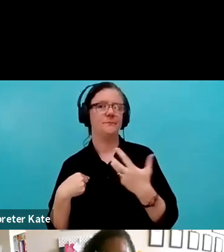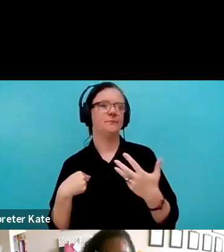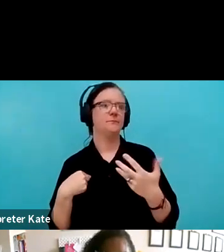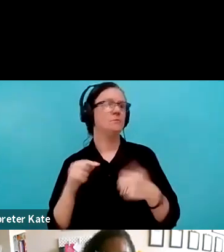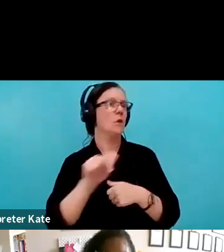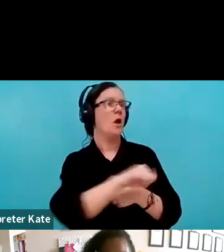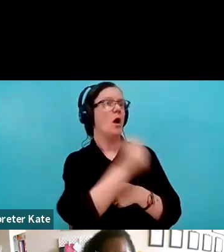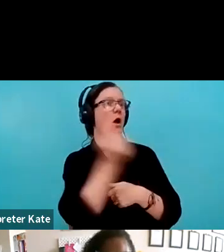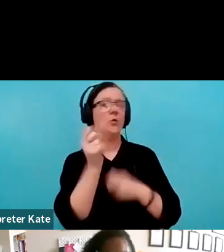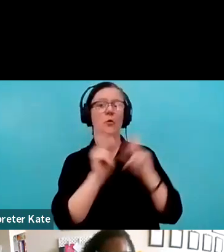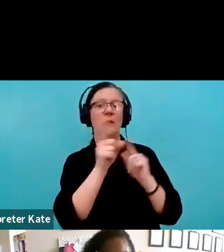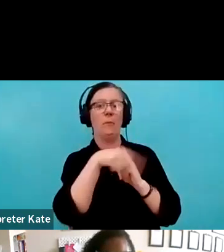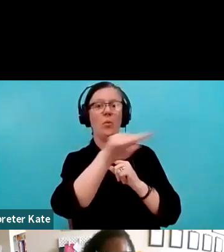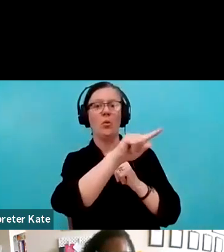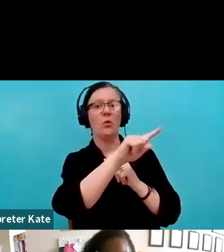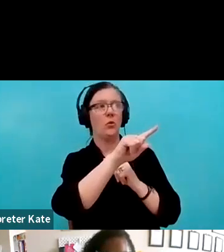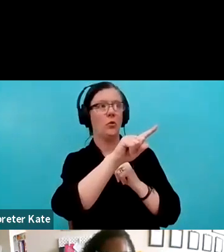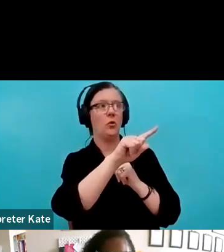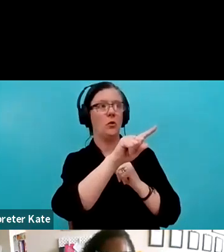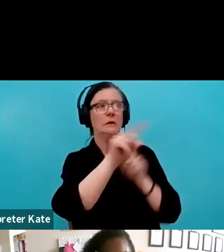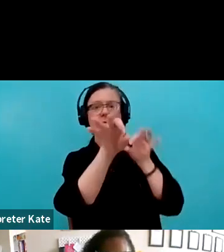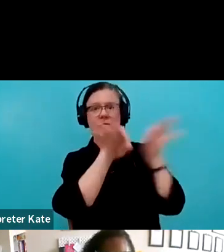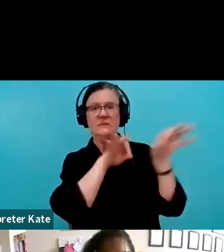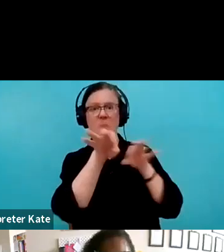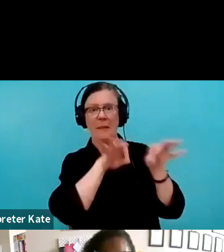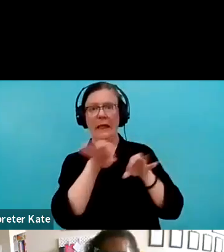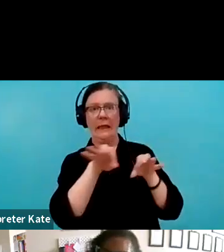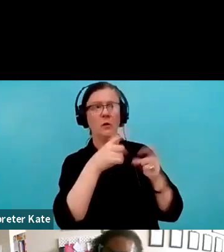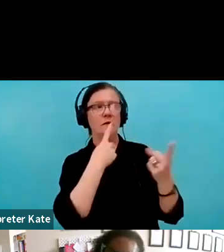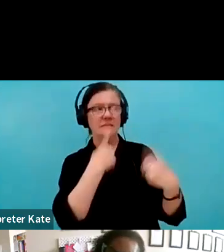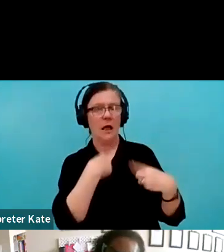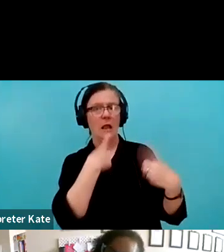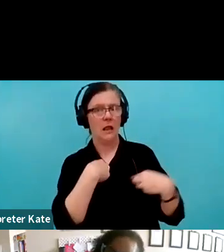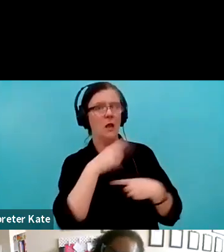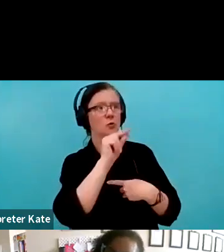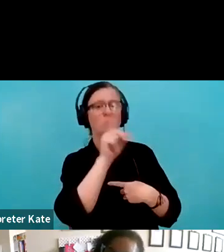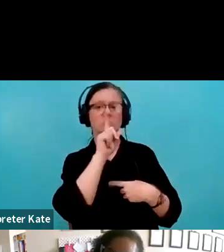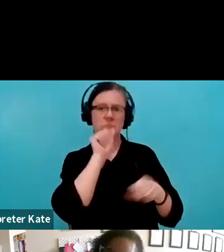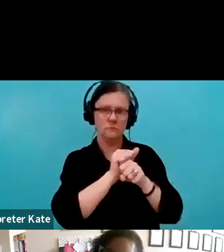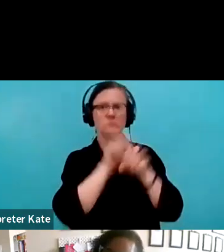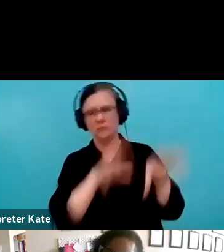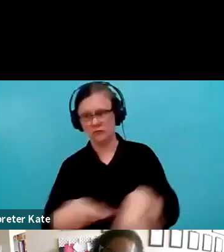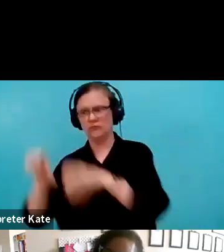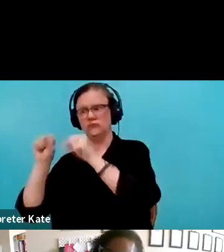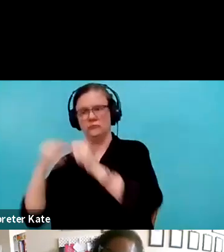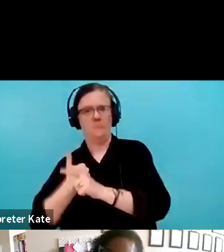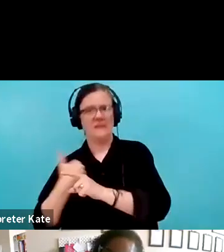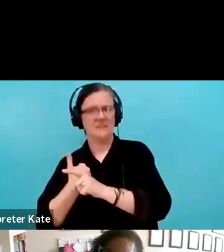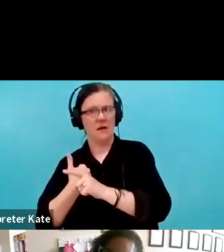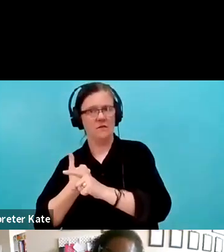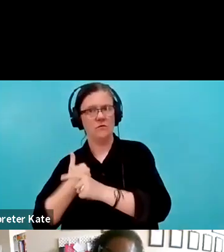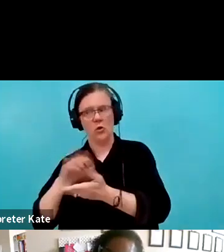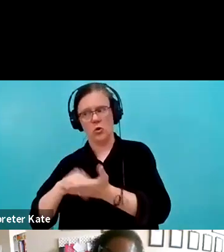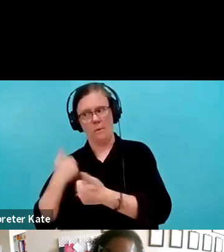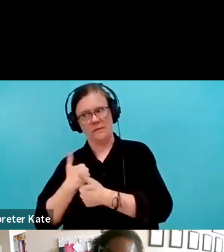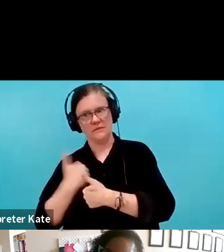others to kind of talk us through this, but we need to really kind of step up and do our own education. So for